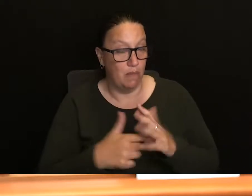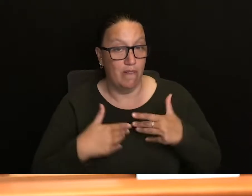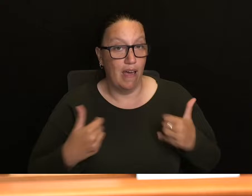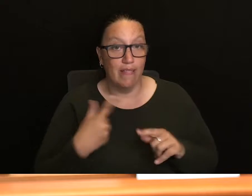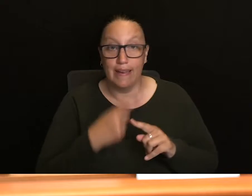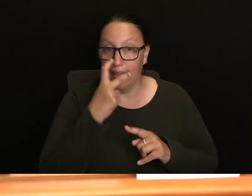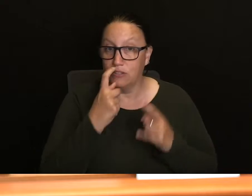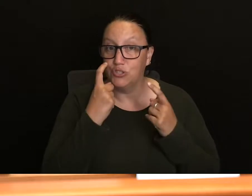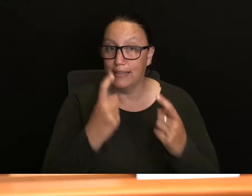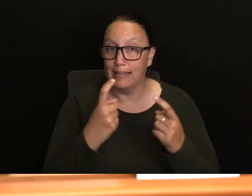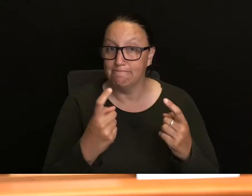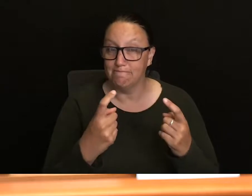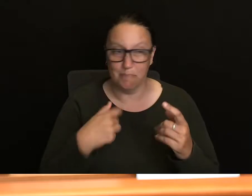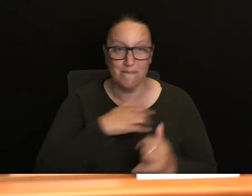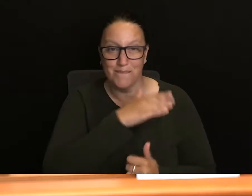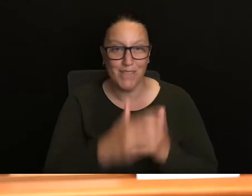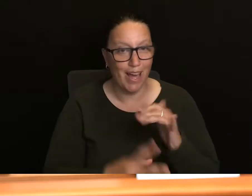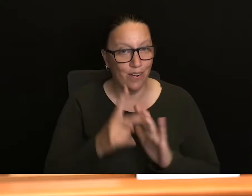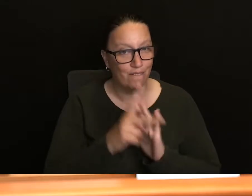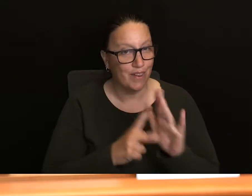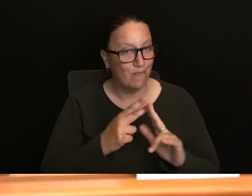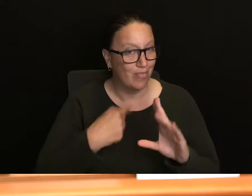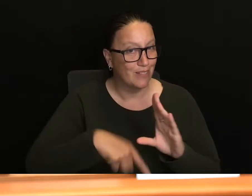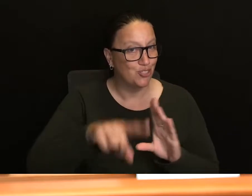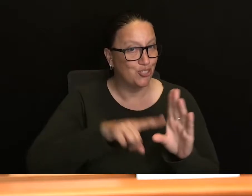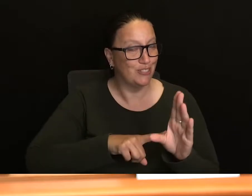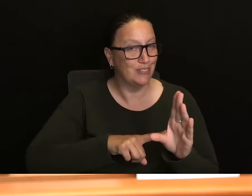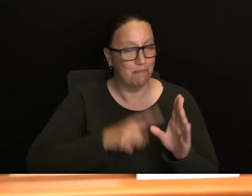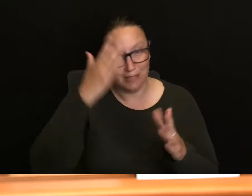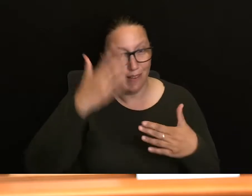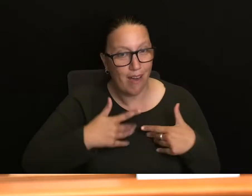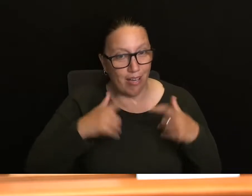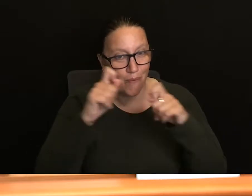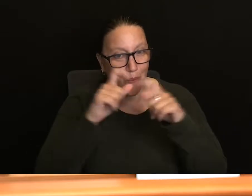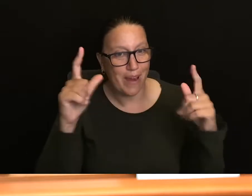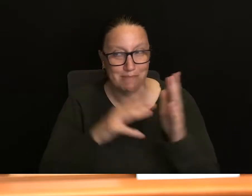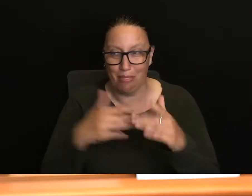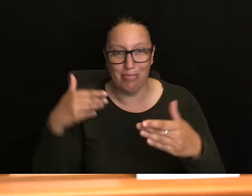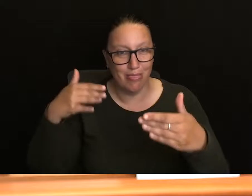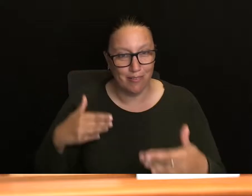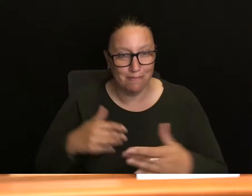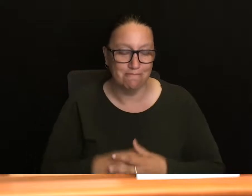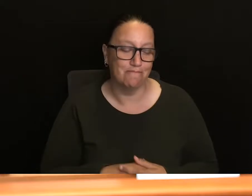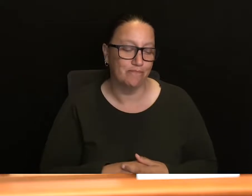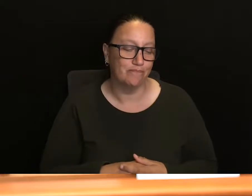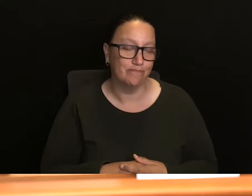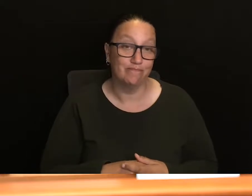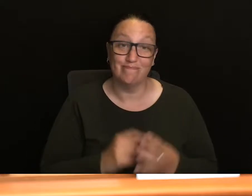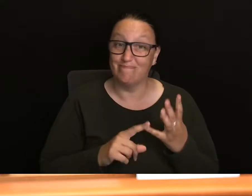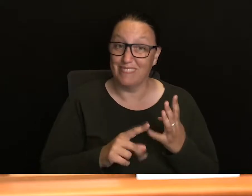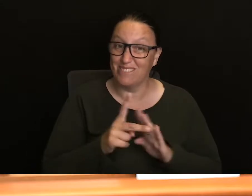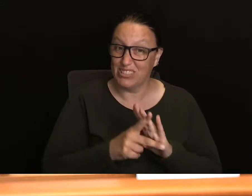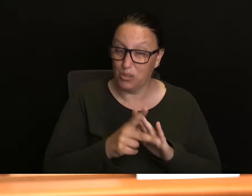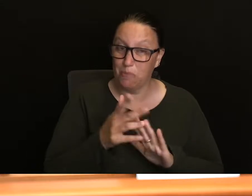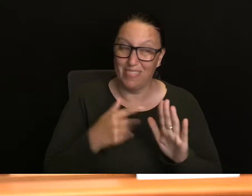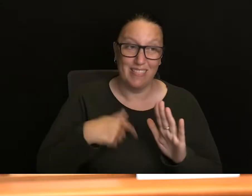Care. This is my final video for this year's Mental Health Awareness Month. This week, I want to talk to you